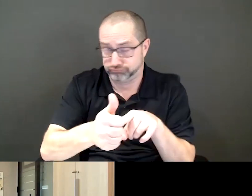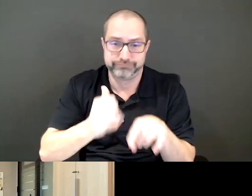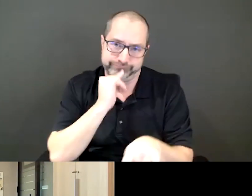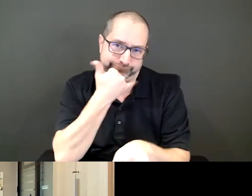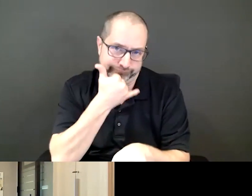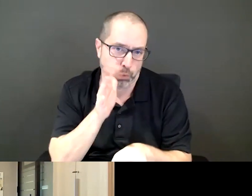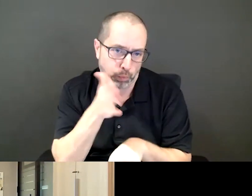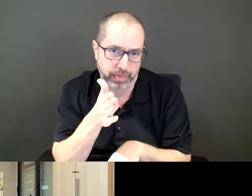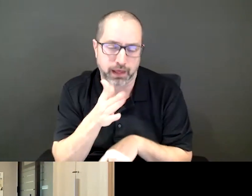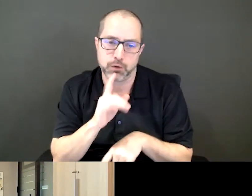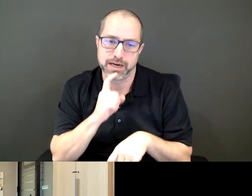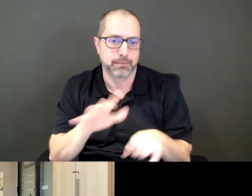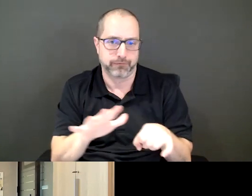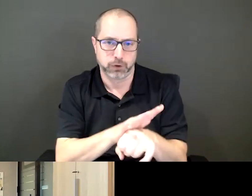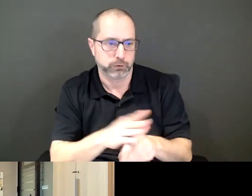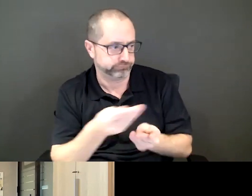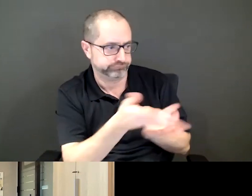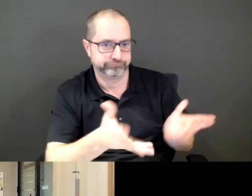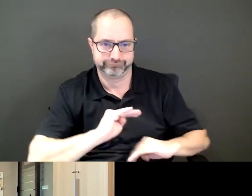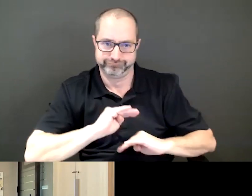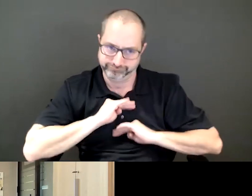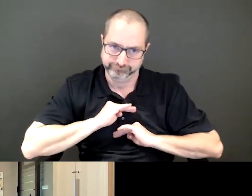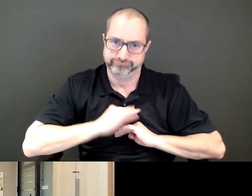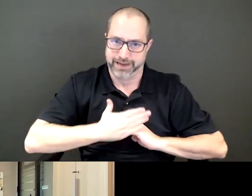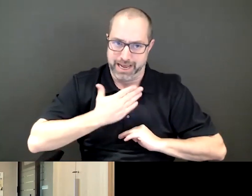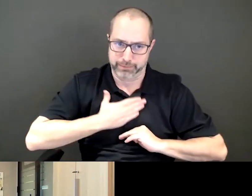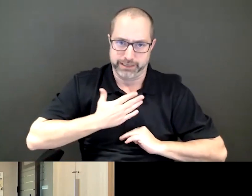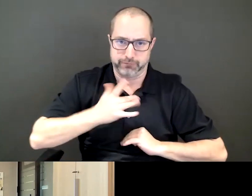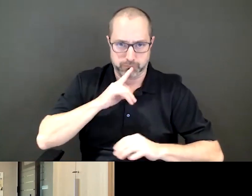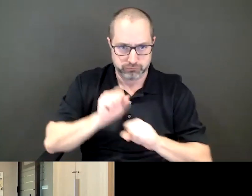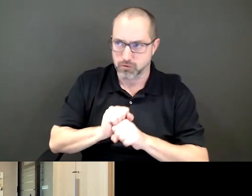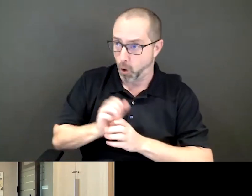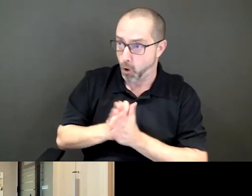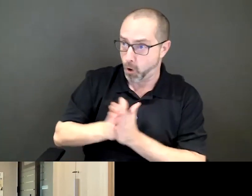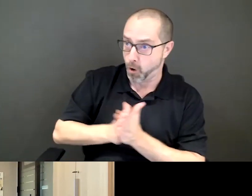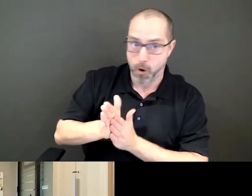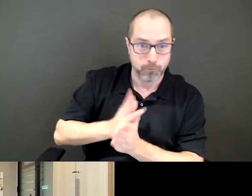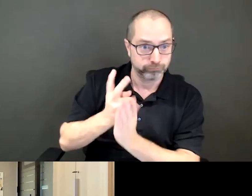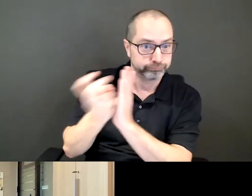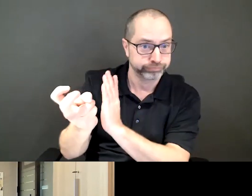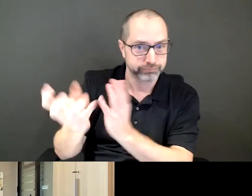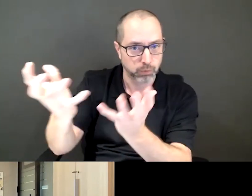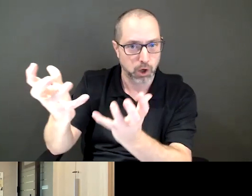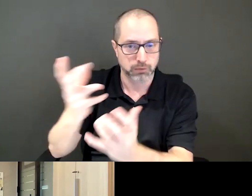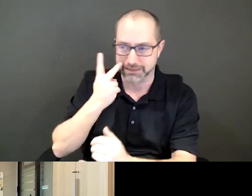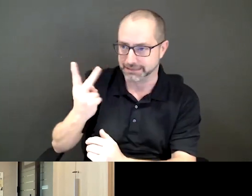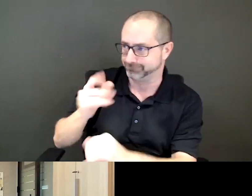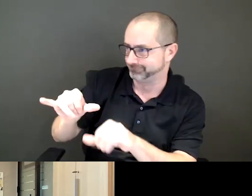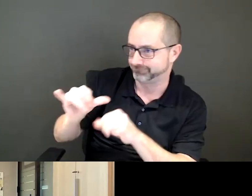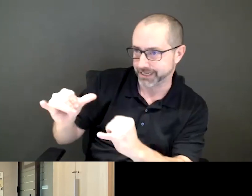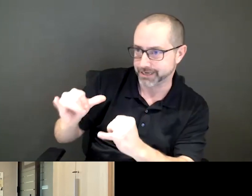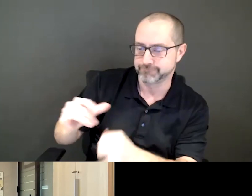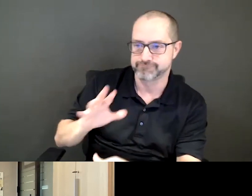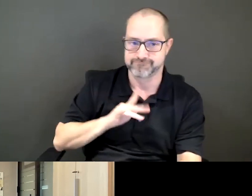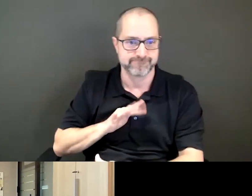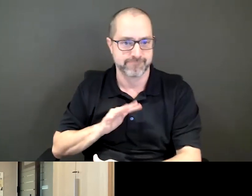fulsome and that it's also something that folks want to actively participate in and they see themselves reflected in, and they should be really the guiding